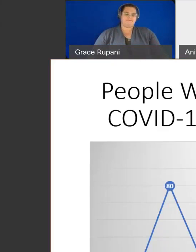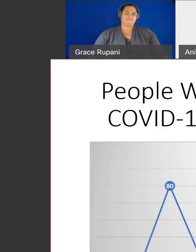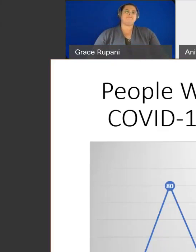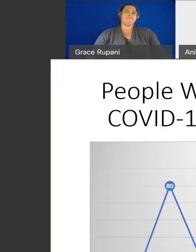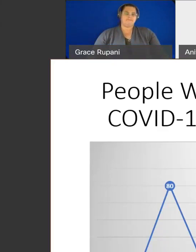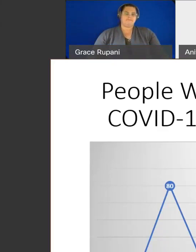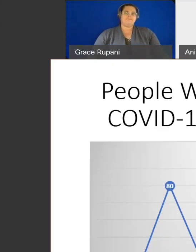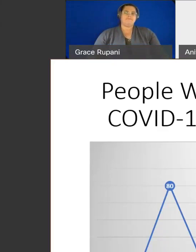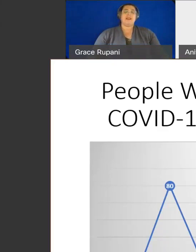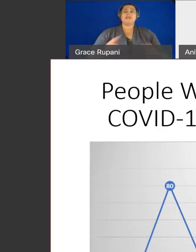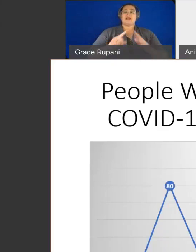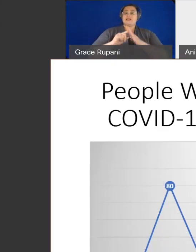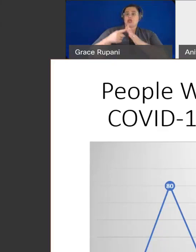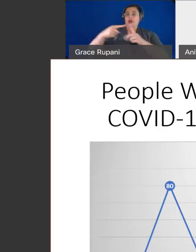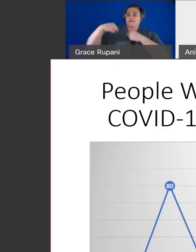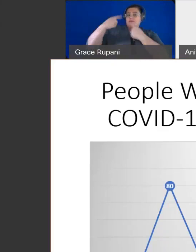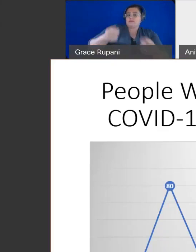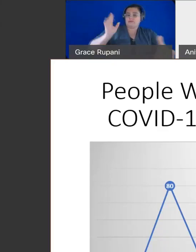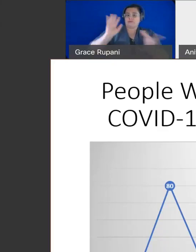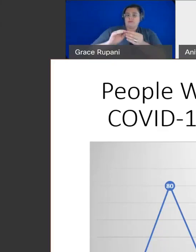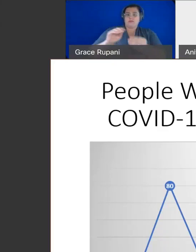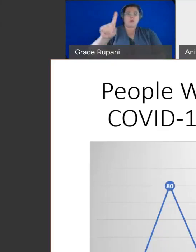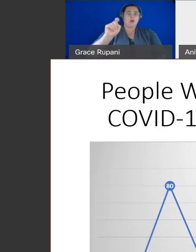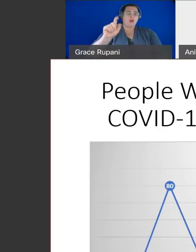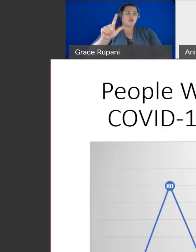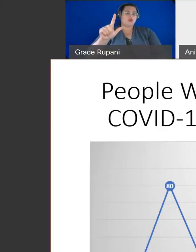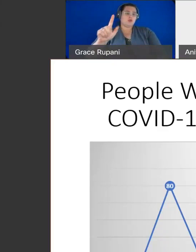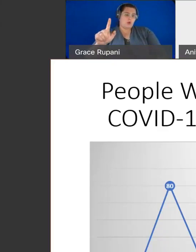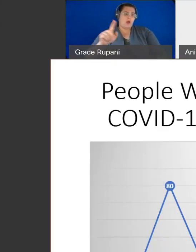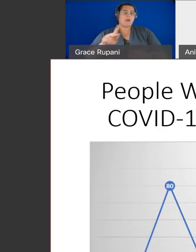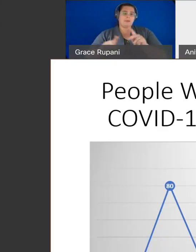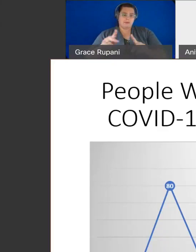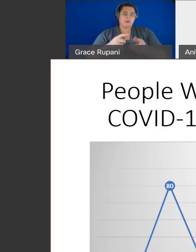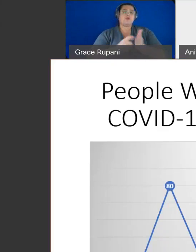Since the beginning, we've had 121 people who have required inpatient treatment.